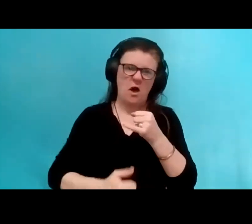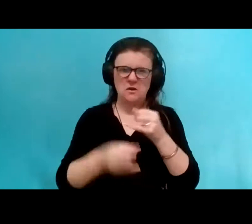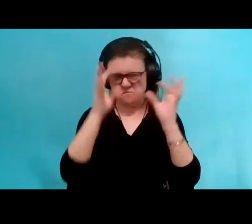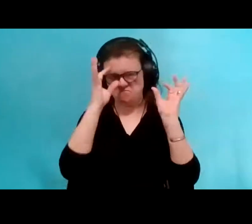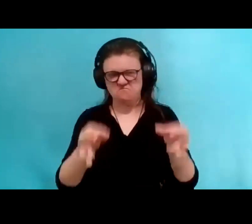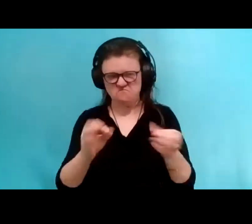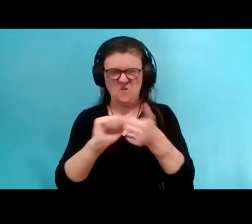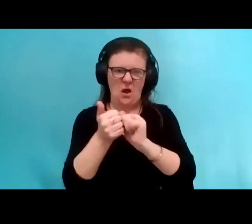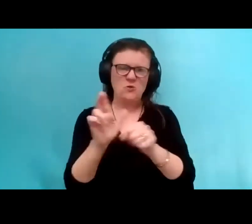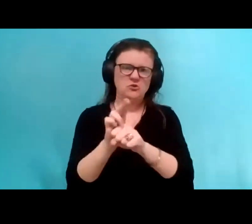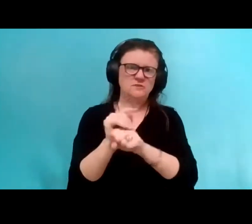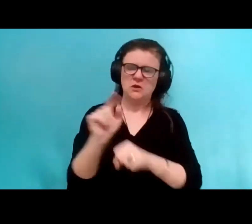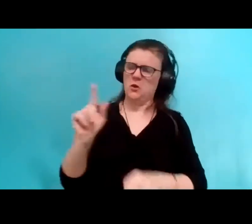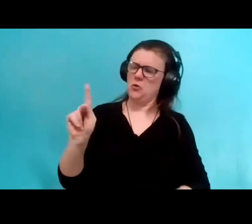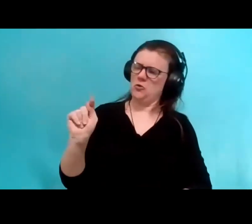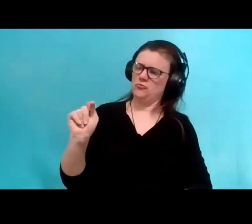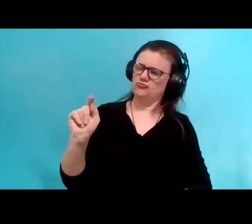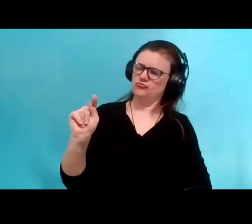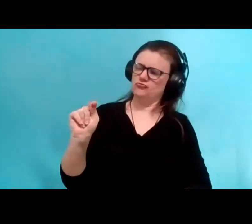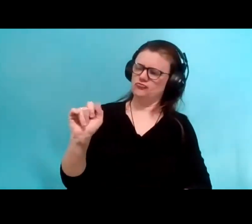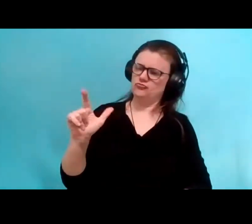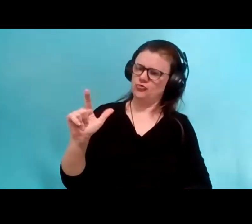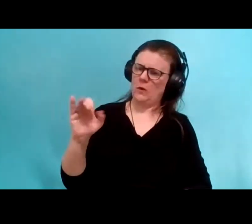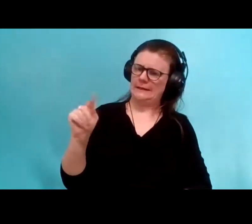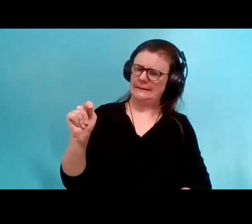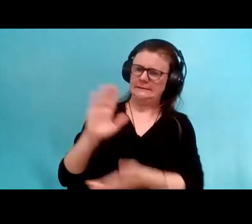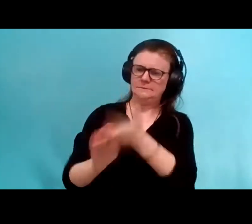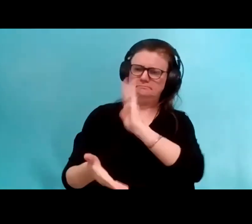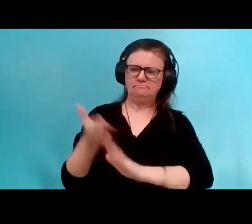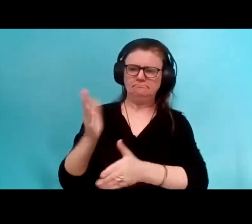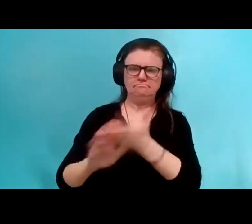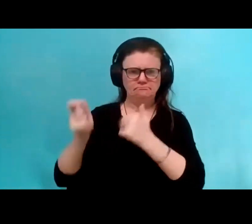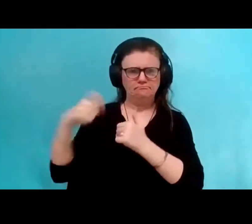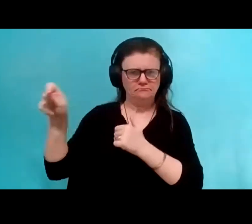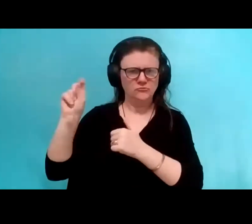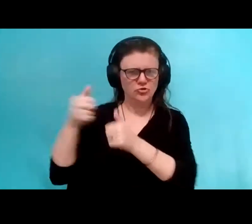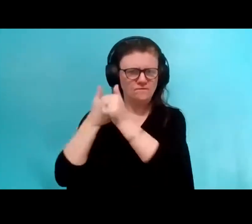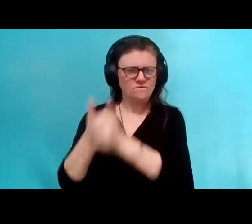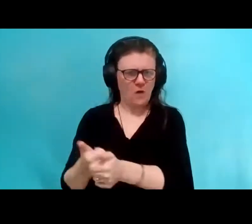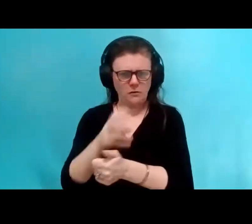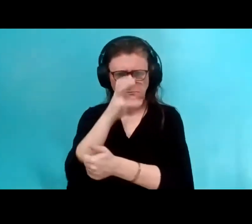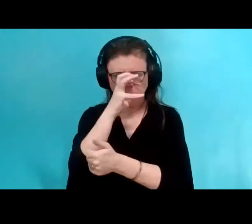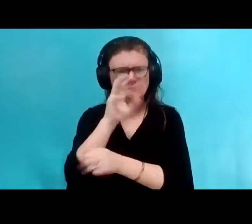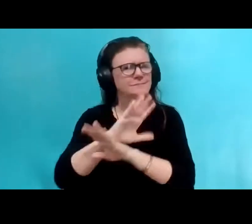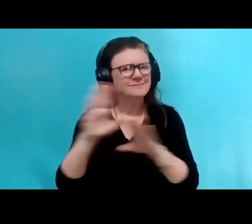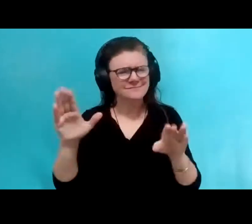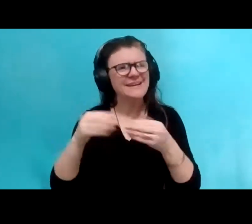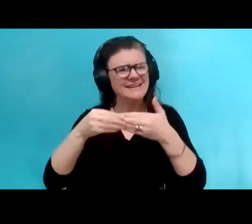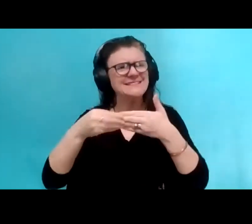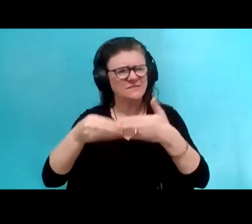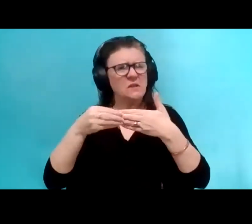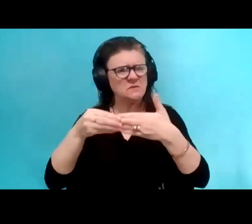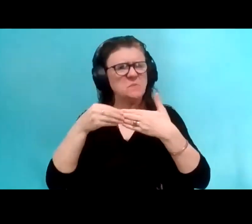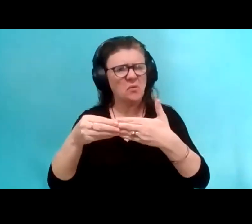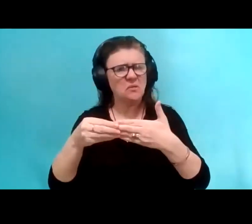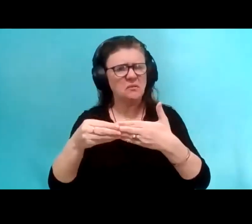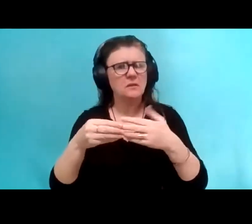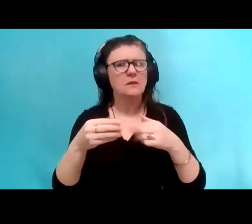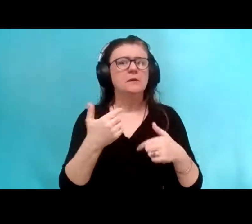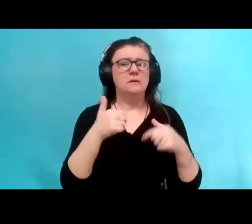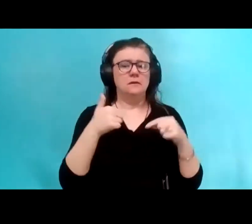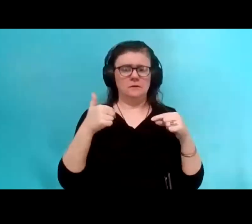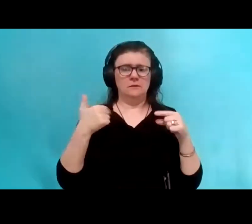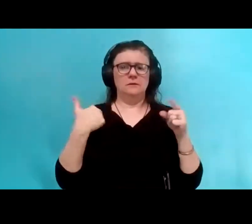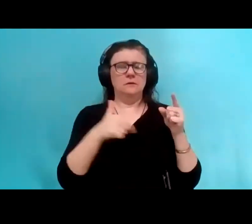better utilize existing surveys to produce disaggregated gender statistics. We are working with the Intersecretarial Working Group